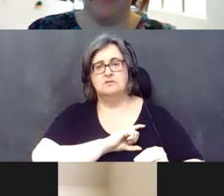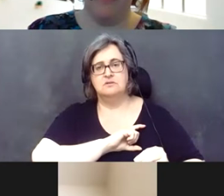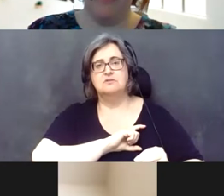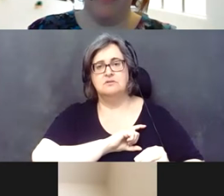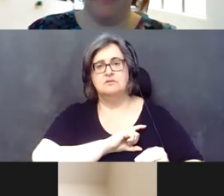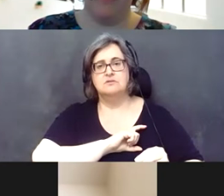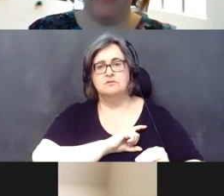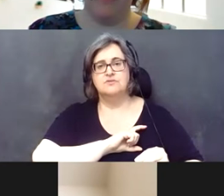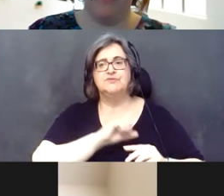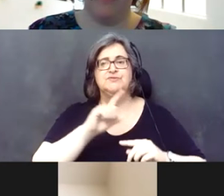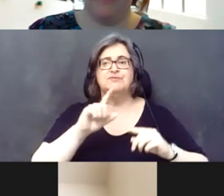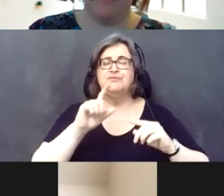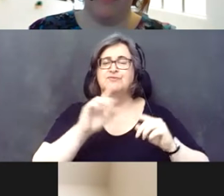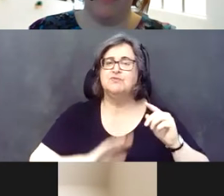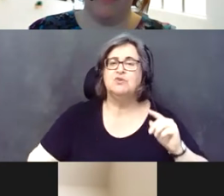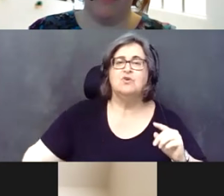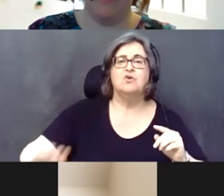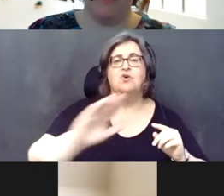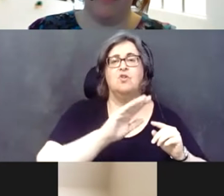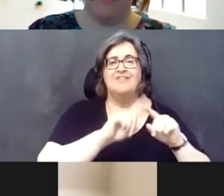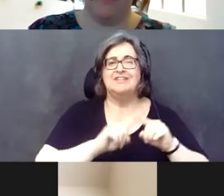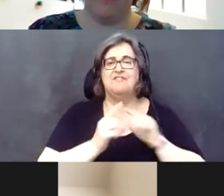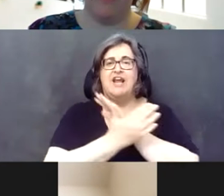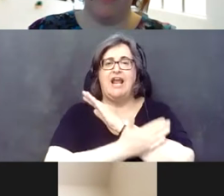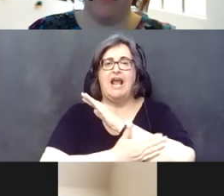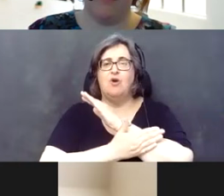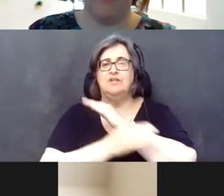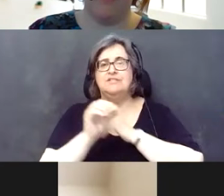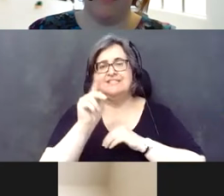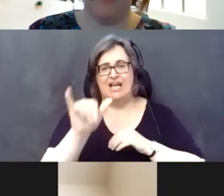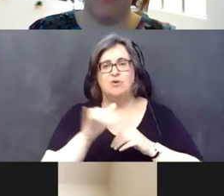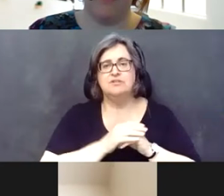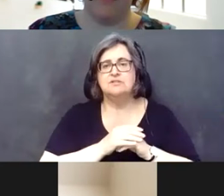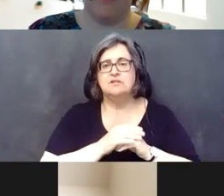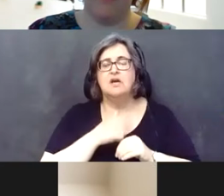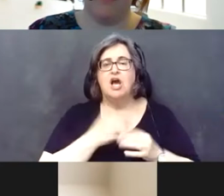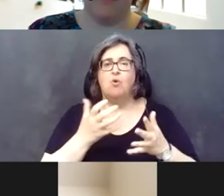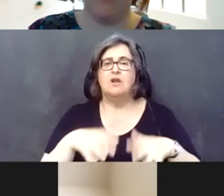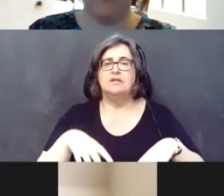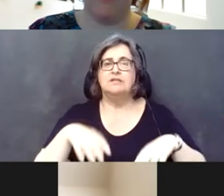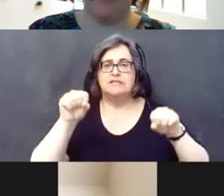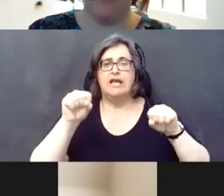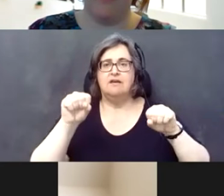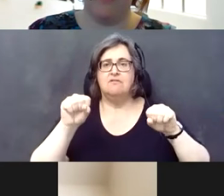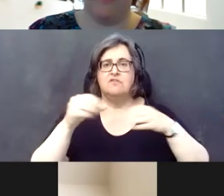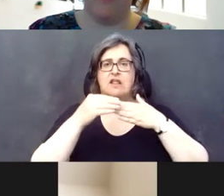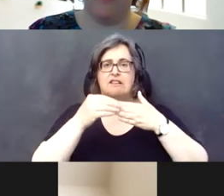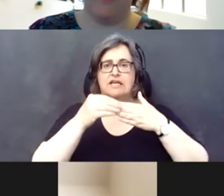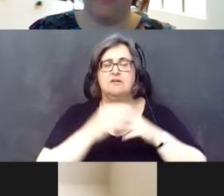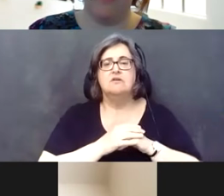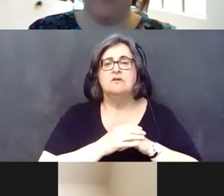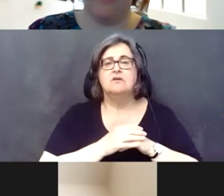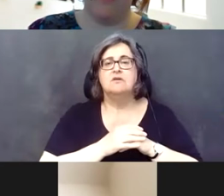all of Oregon's counties. I would like to take the lead on this and